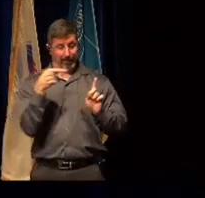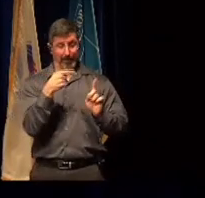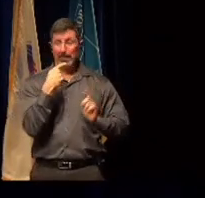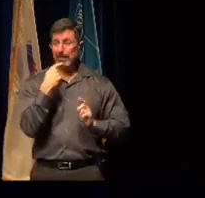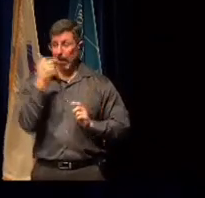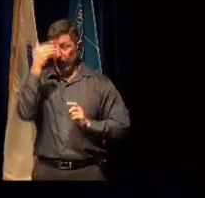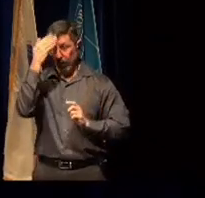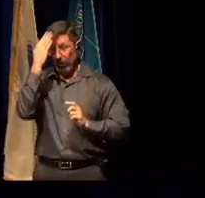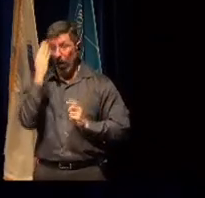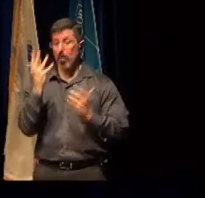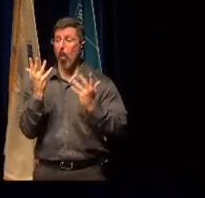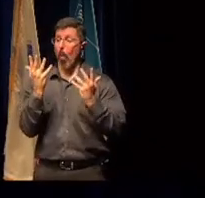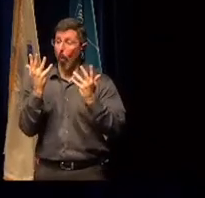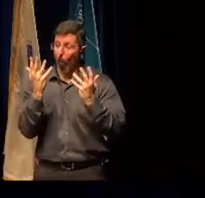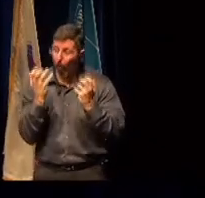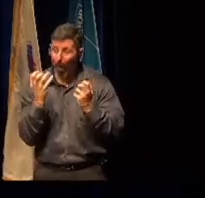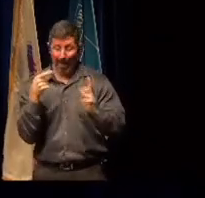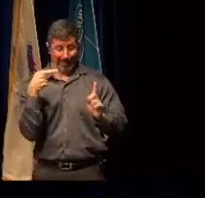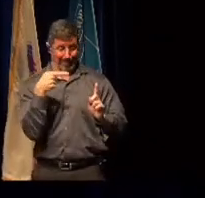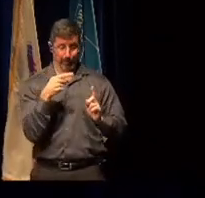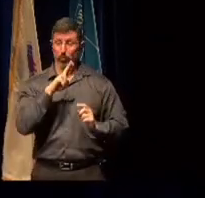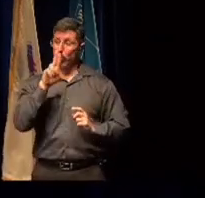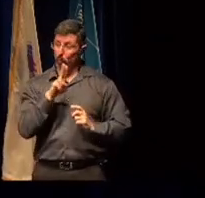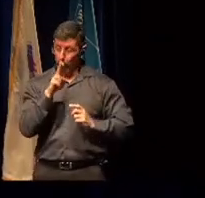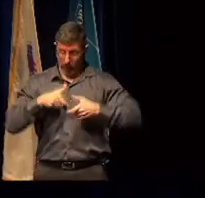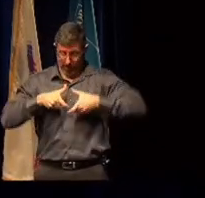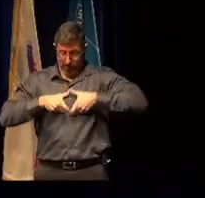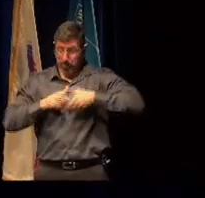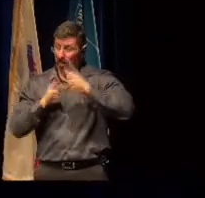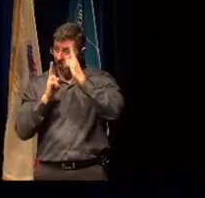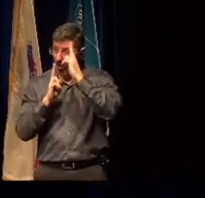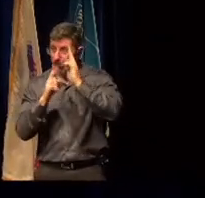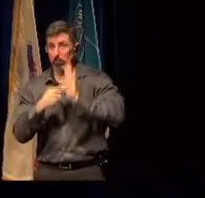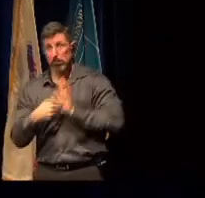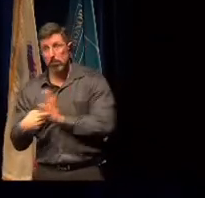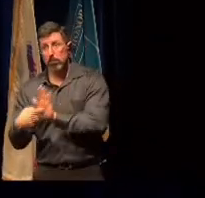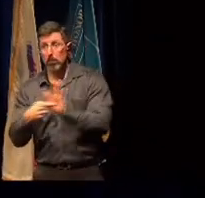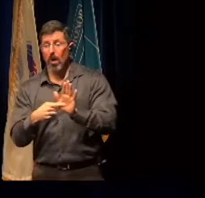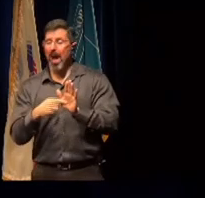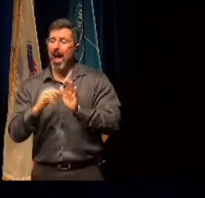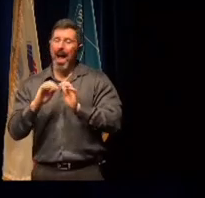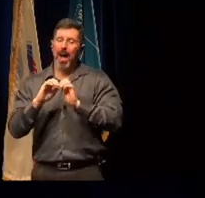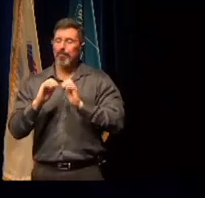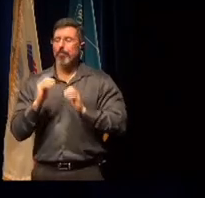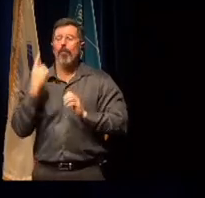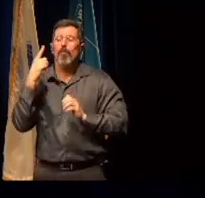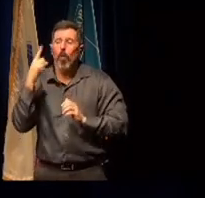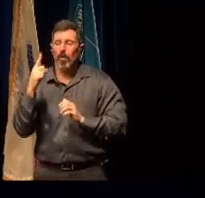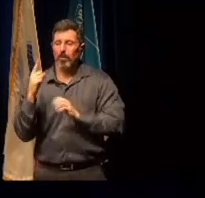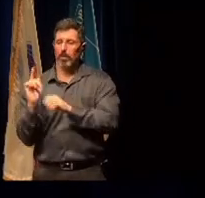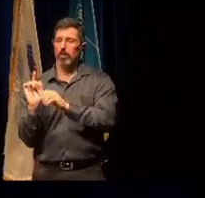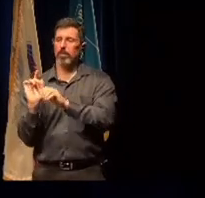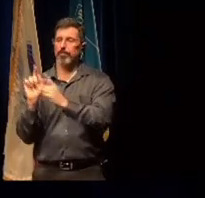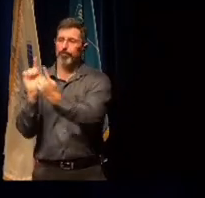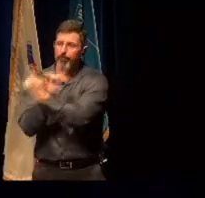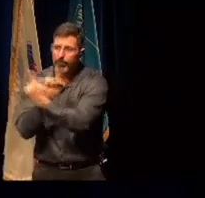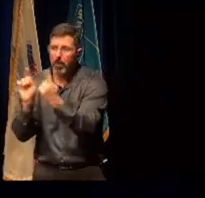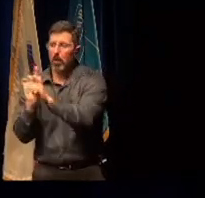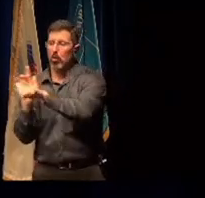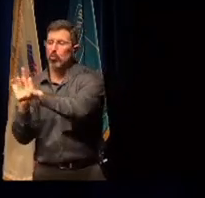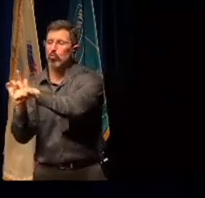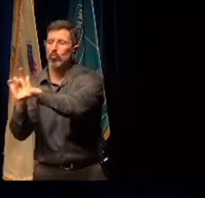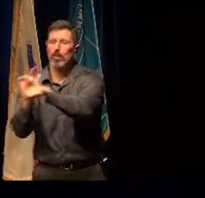most challenging a human being can endure, and the Medal of Honor as a way to reach others who needed not only